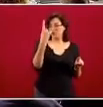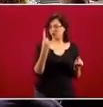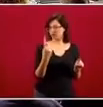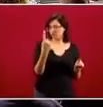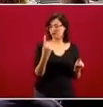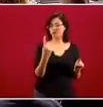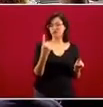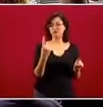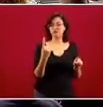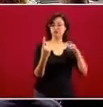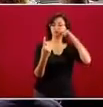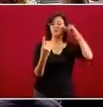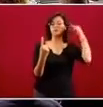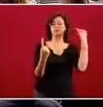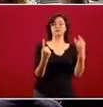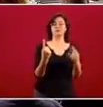case.